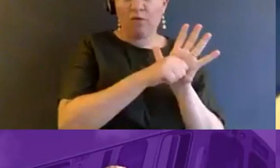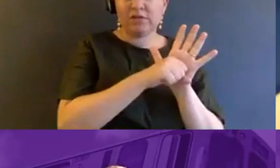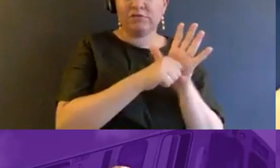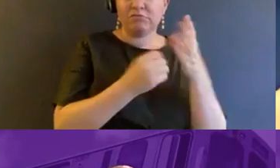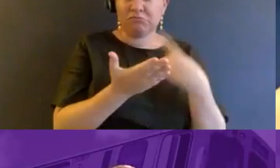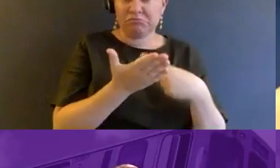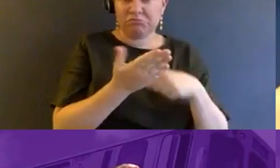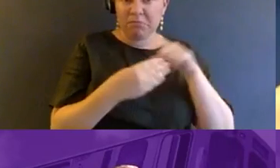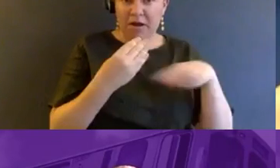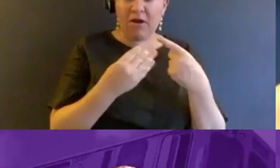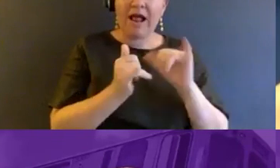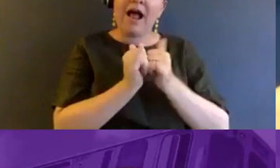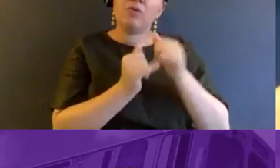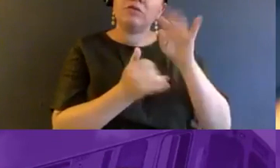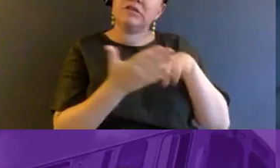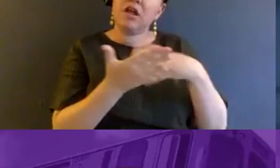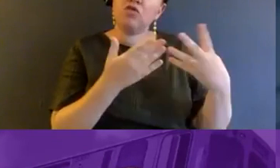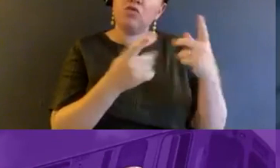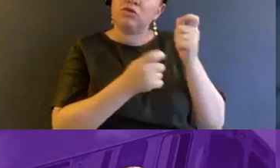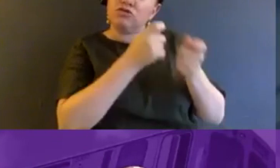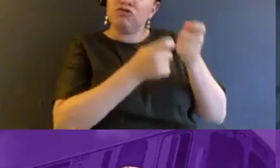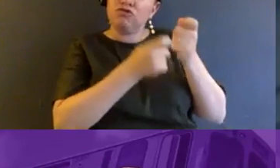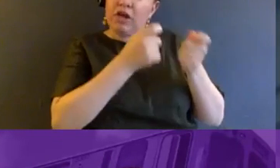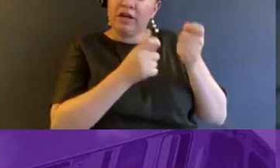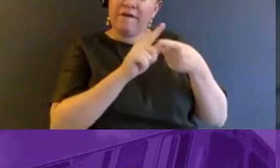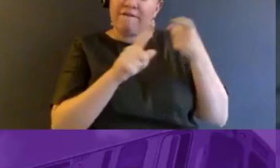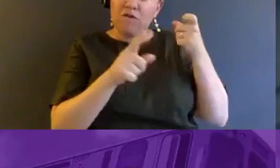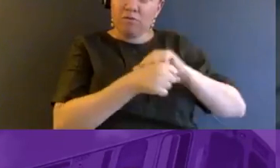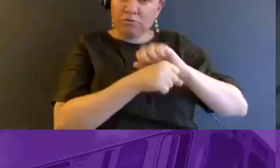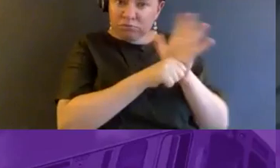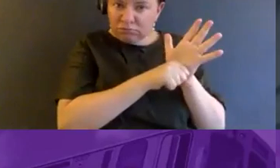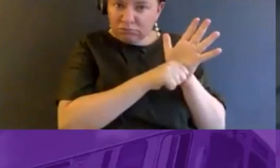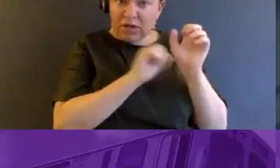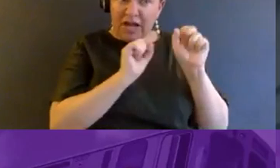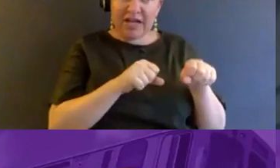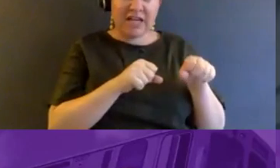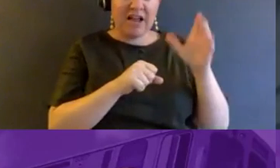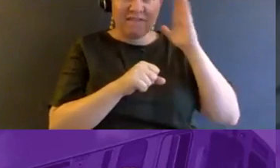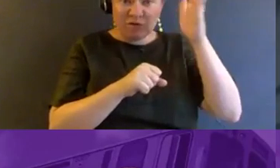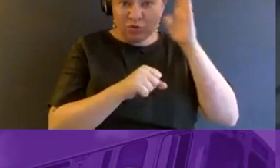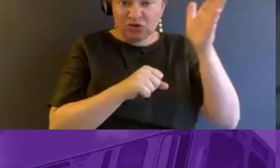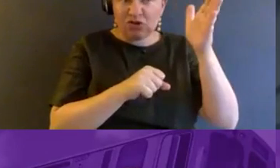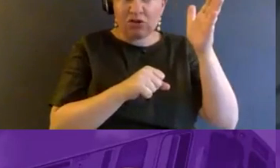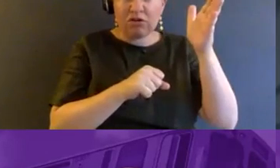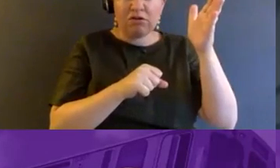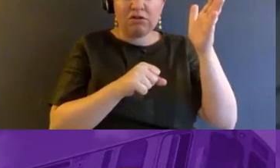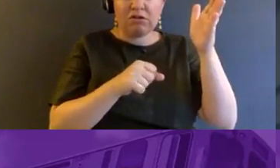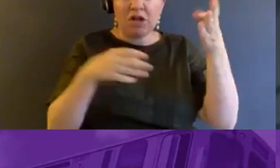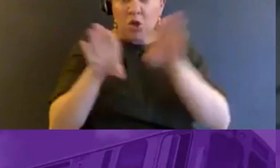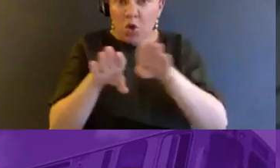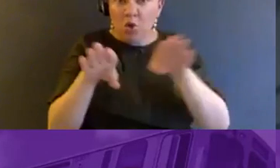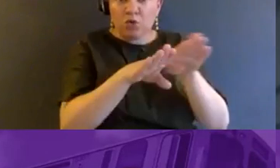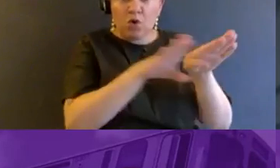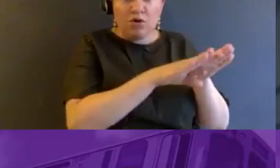How has the schedule changed due to COVID? Could future closures take place now when fewer people are traveling